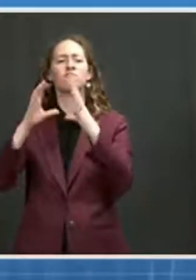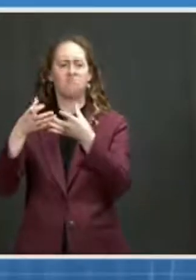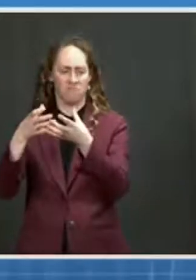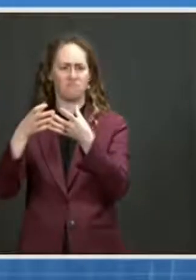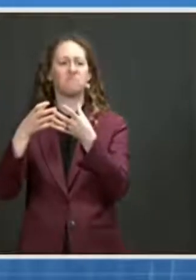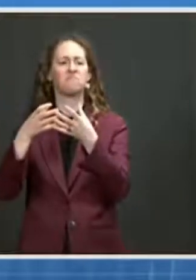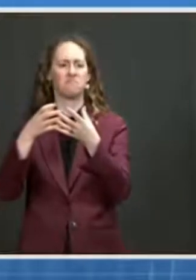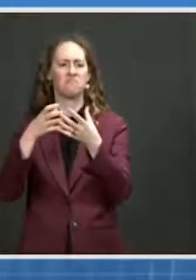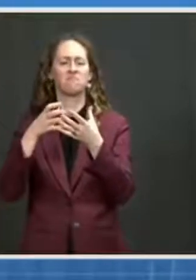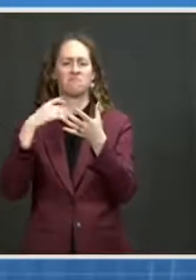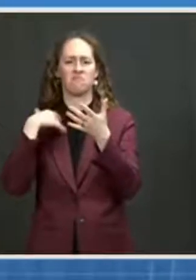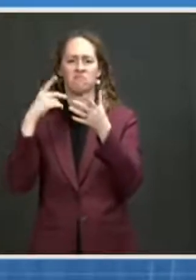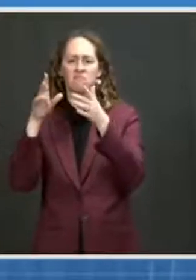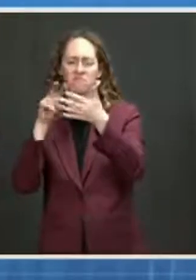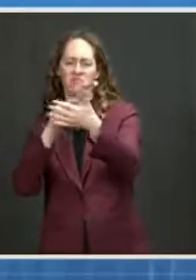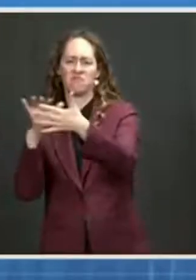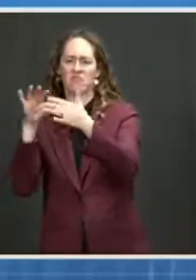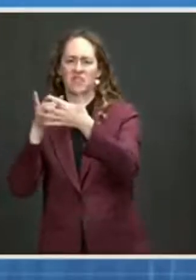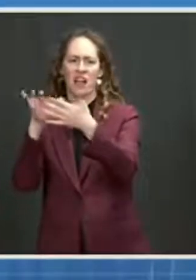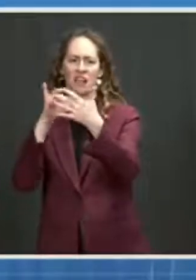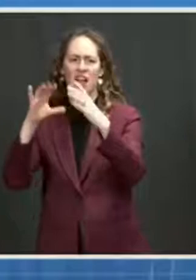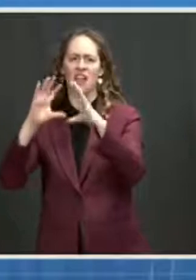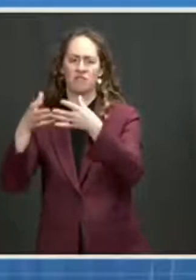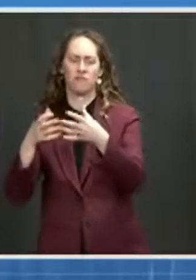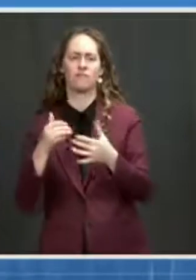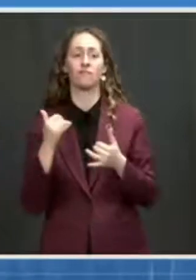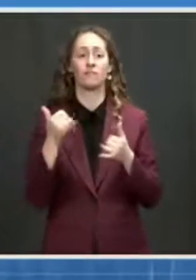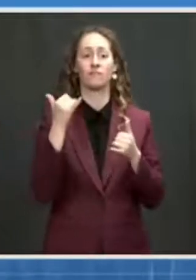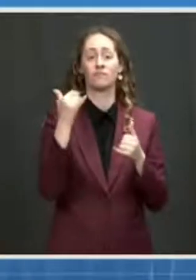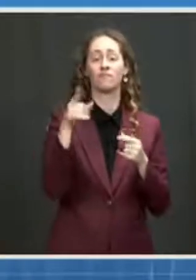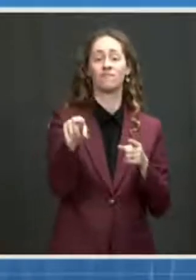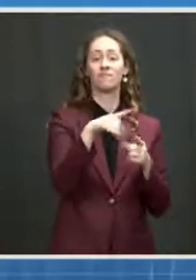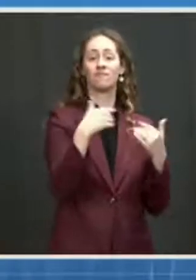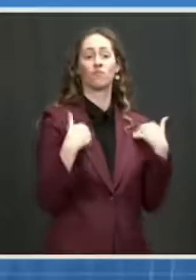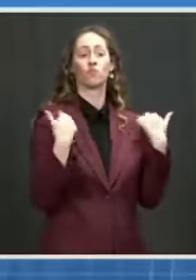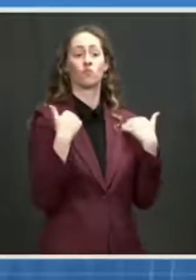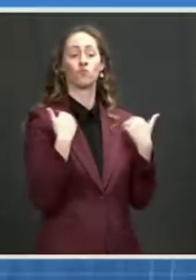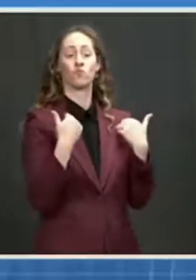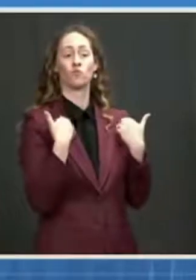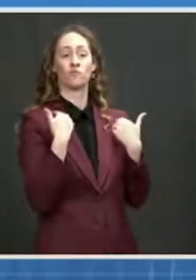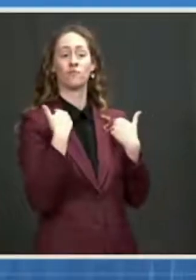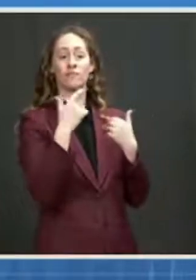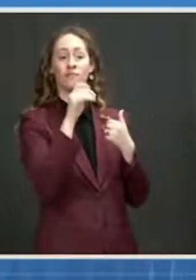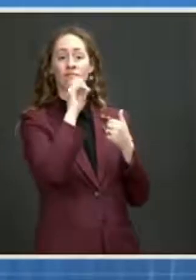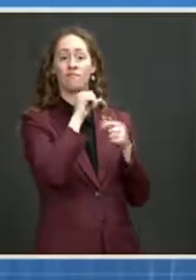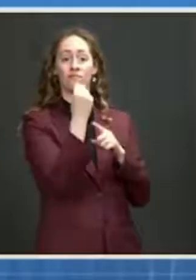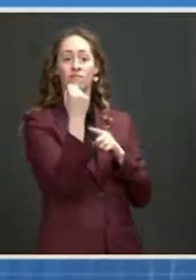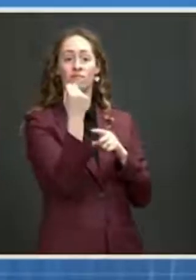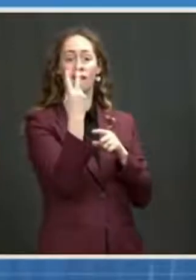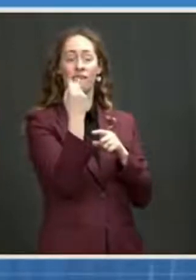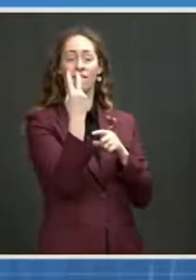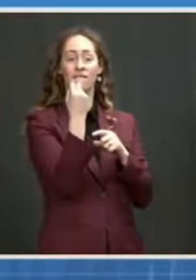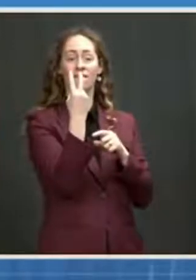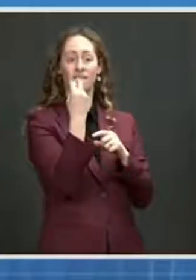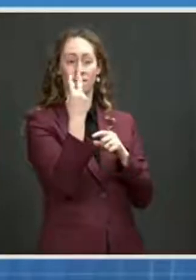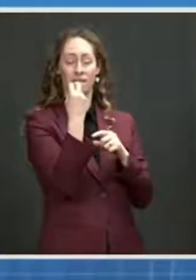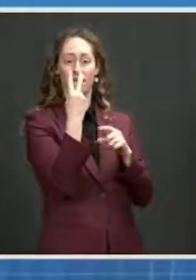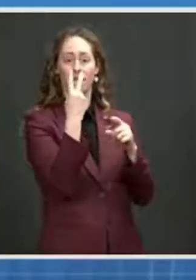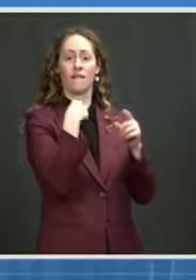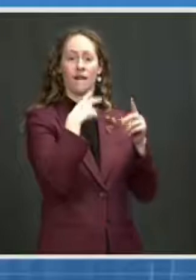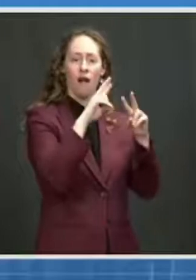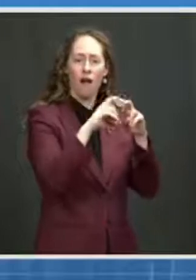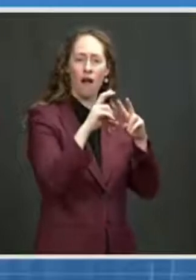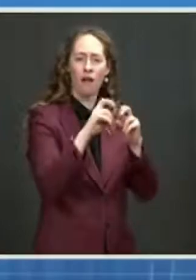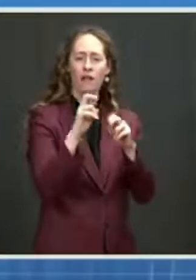actually go from 12 years to 9, 9 to 6, 6 to 2, and then 6 months to 2 years. And